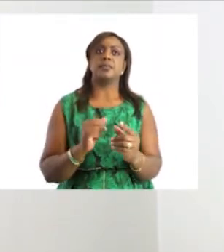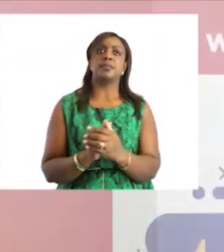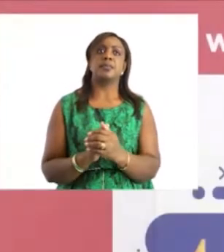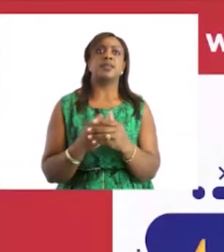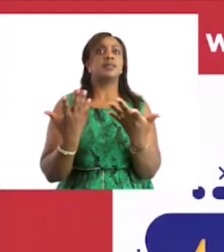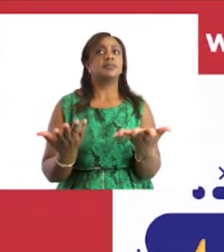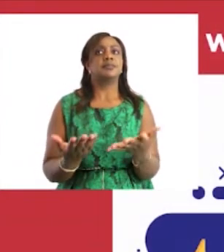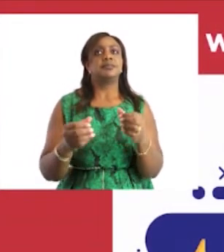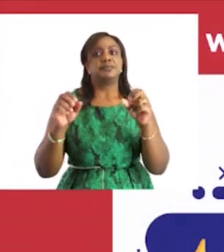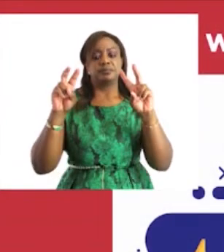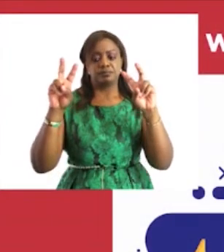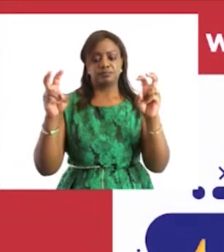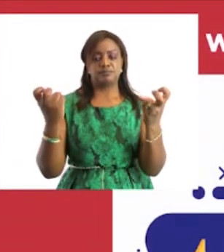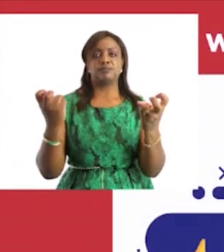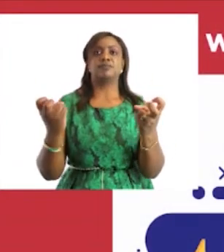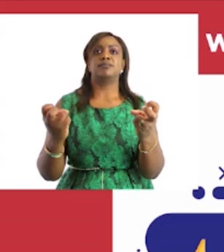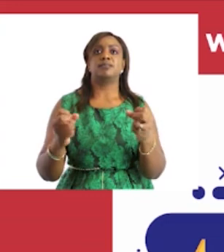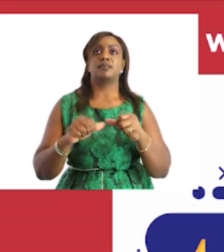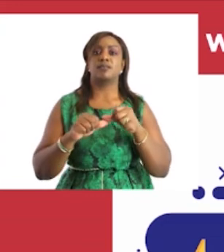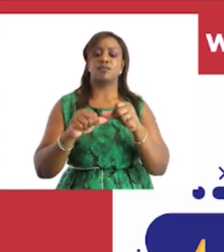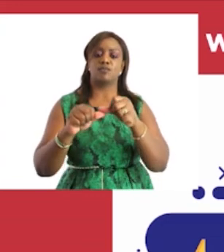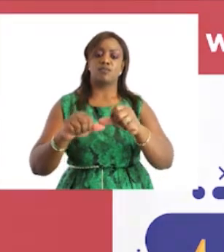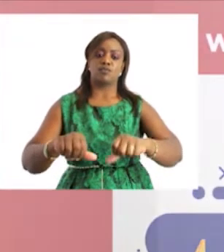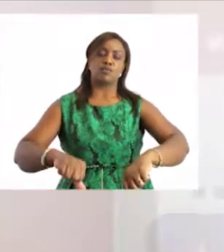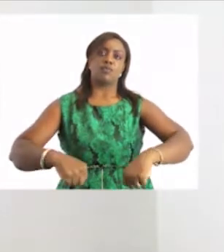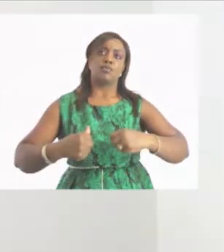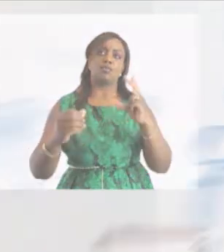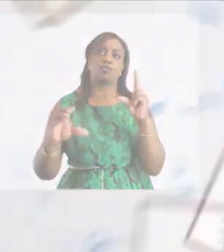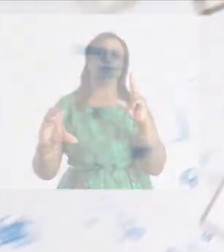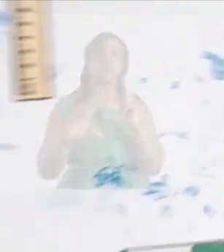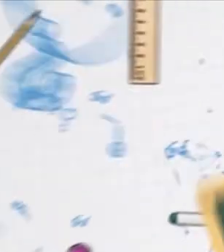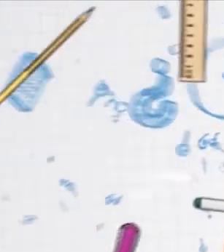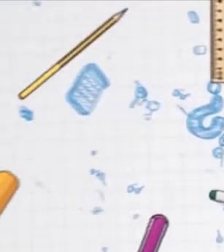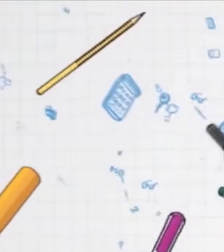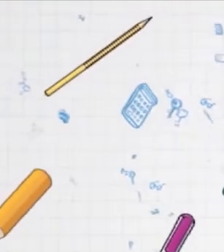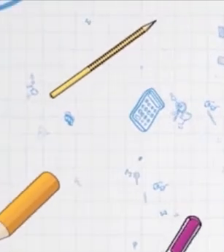And today's lesson, we are still discussing community health.